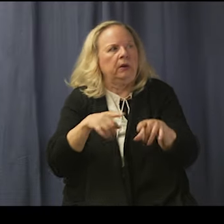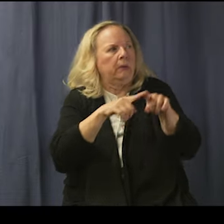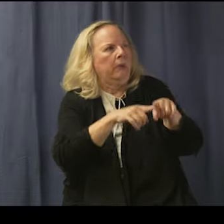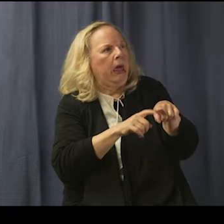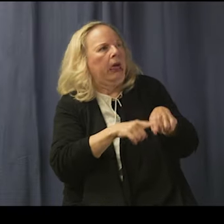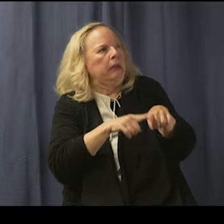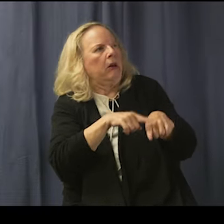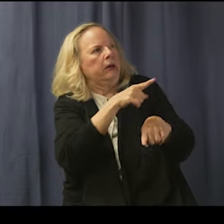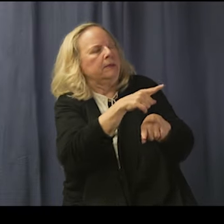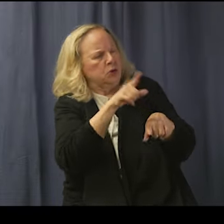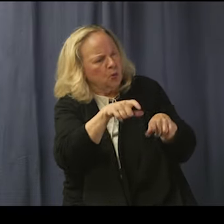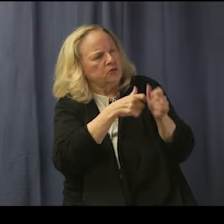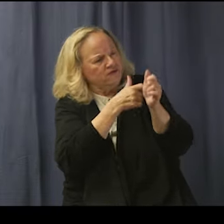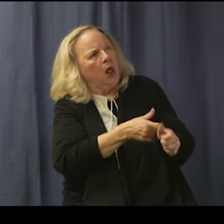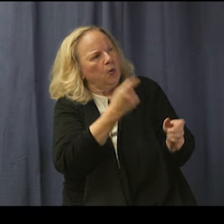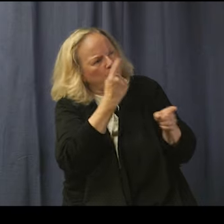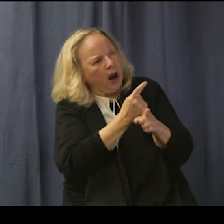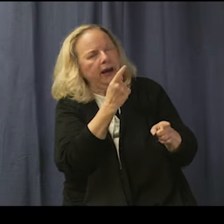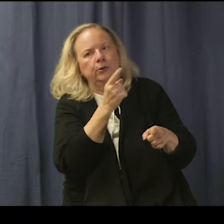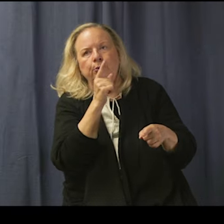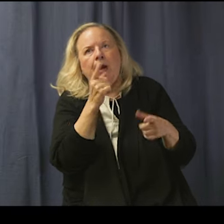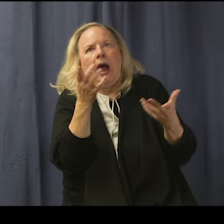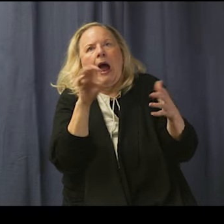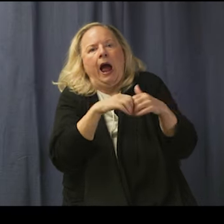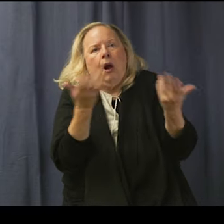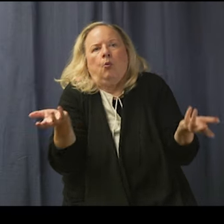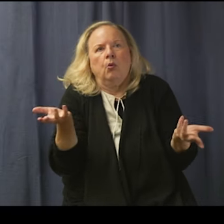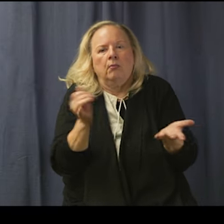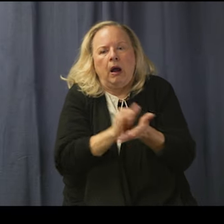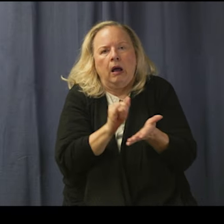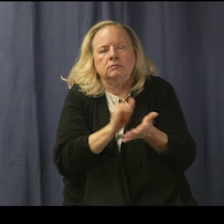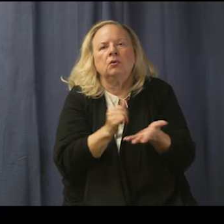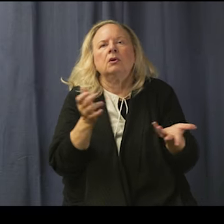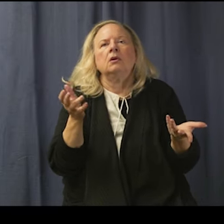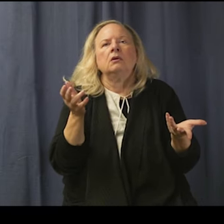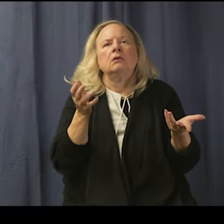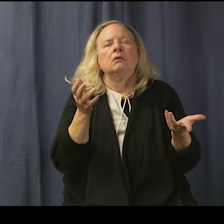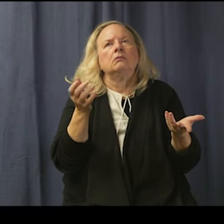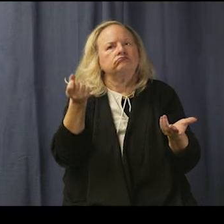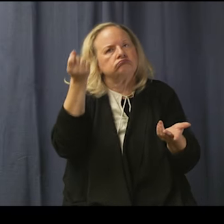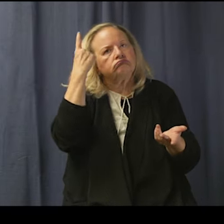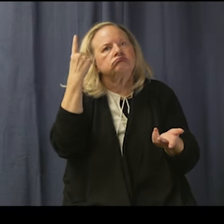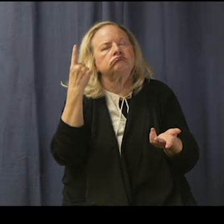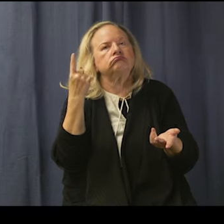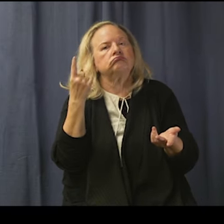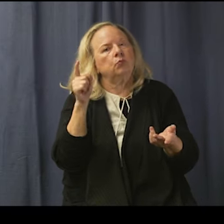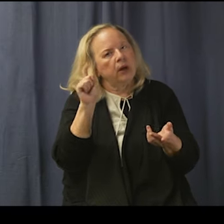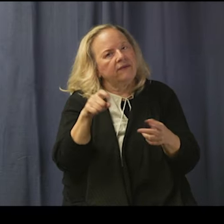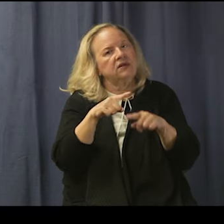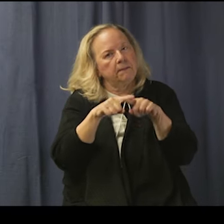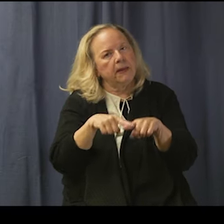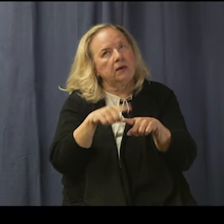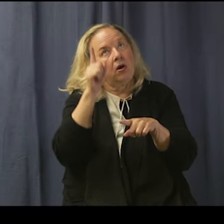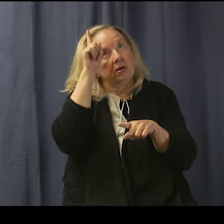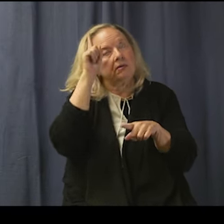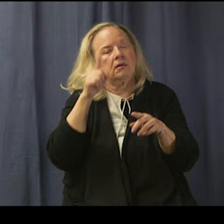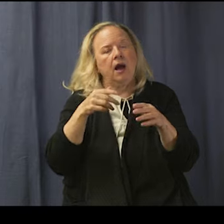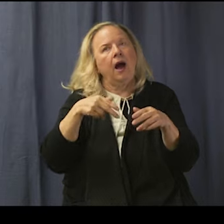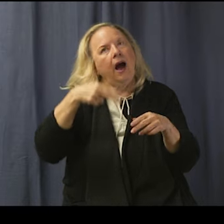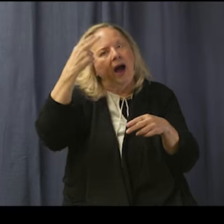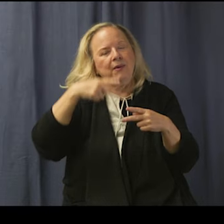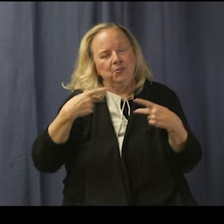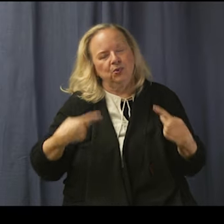that he does it right. Well, guess what? That's to make us realize we have to depend on a high priest who knows